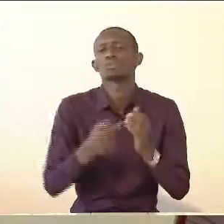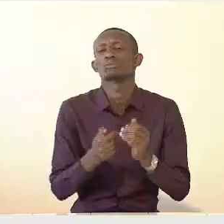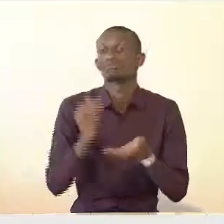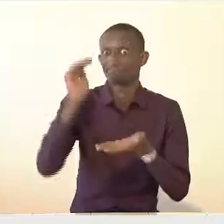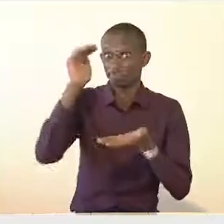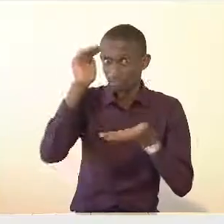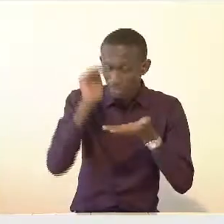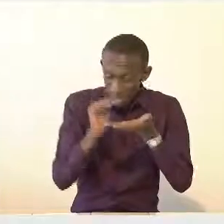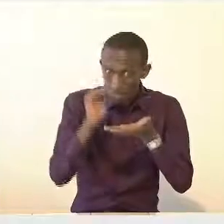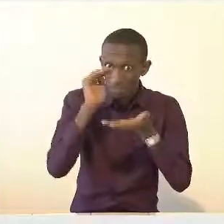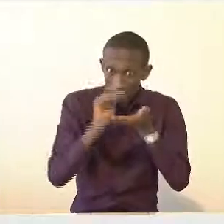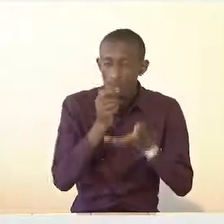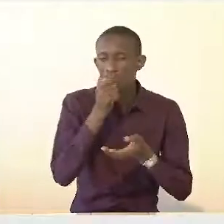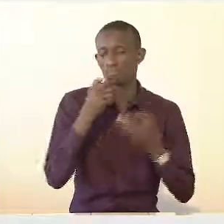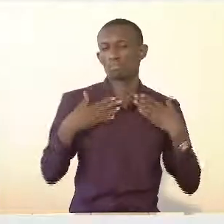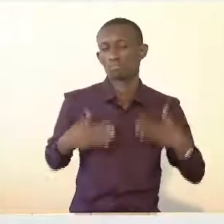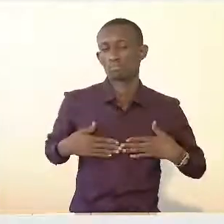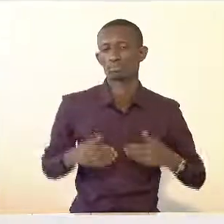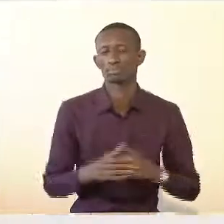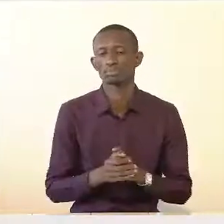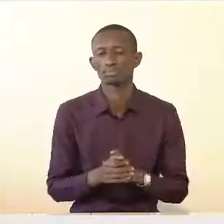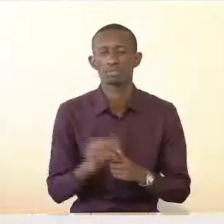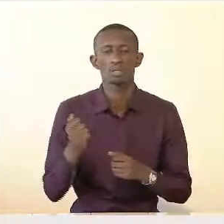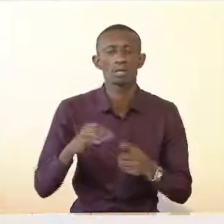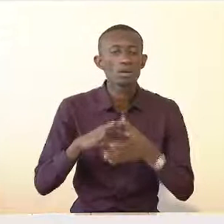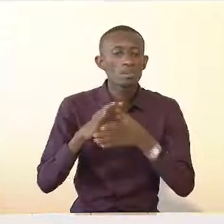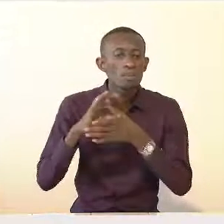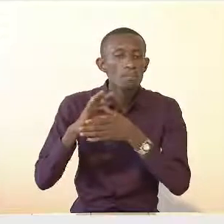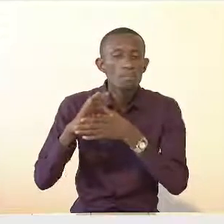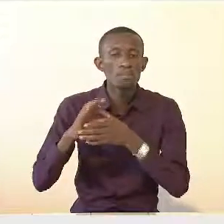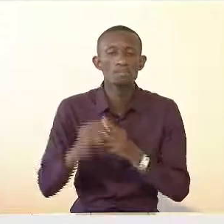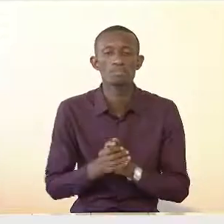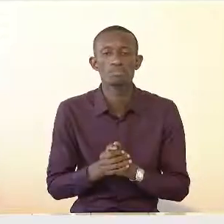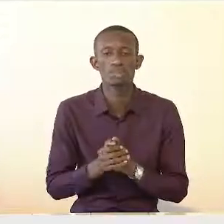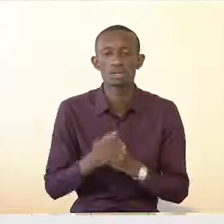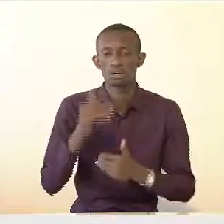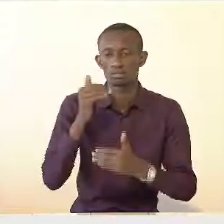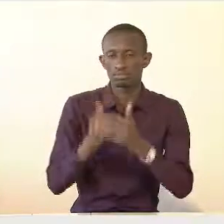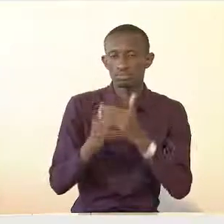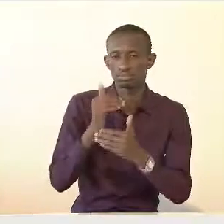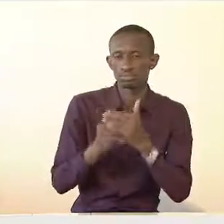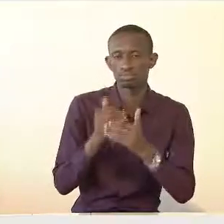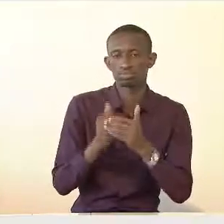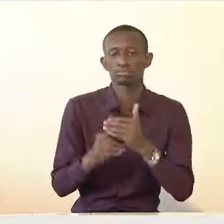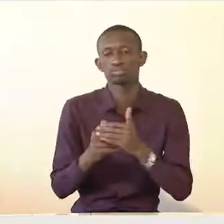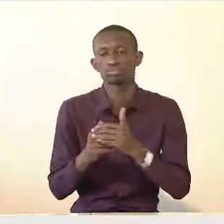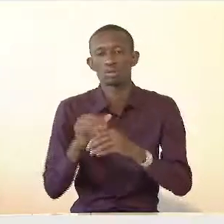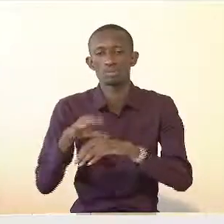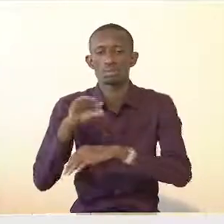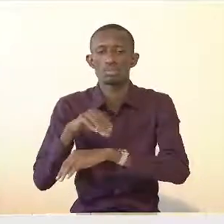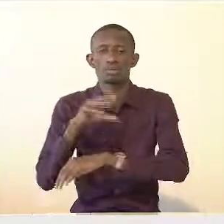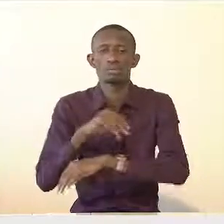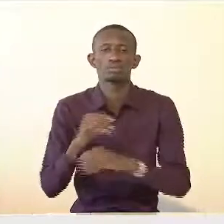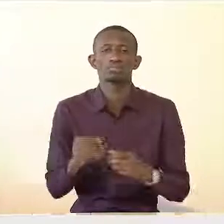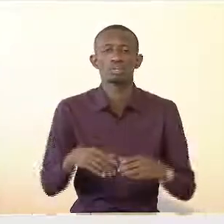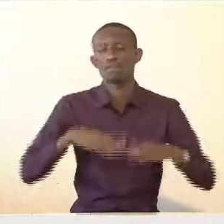to the hair relaxes so that they lie flat, reducing the depth of the fur and the layer of insulation. So